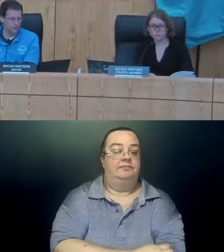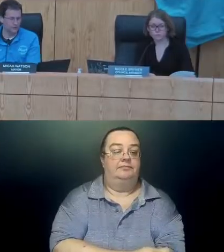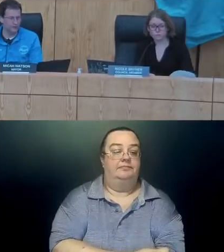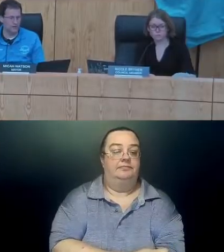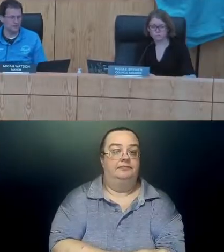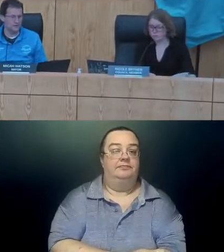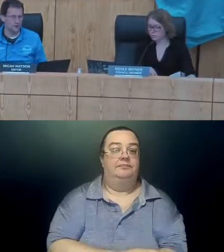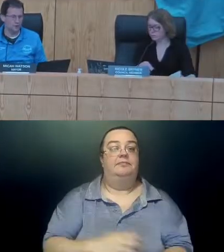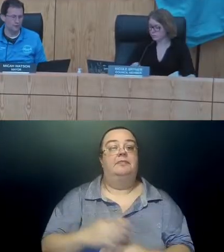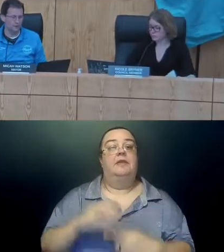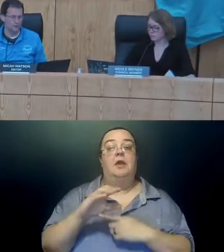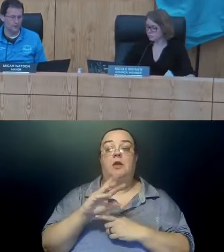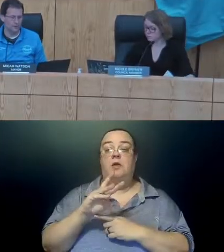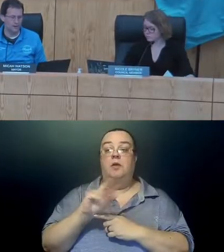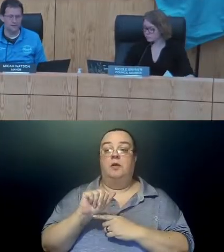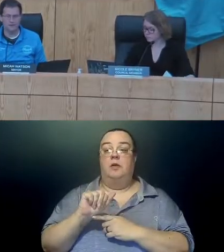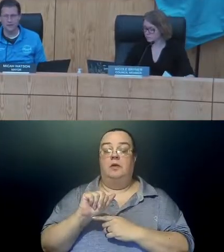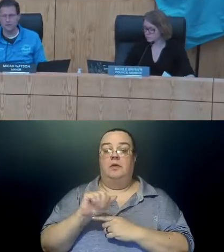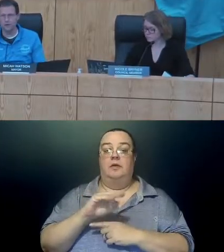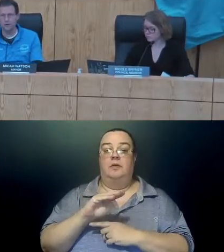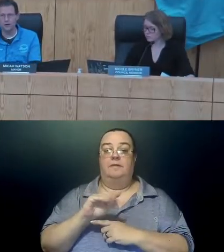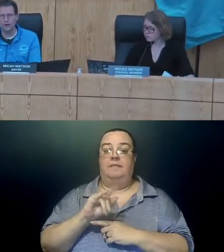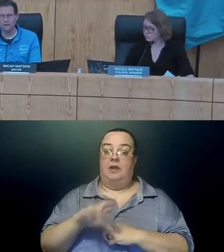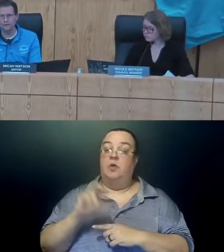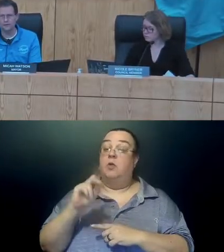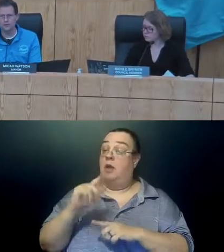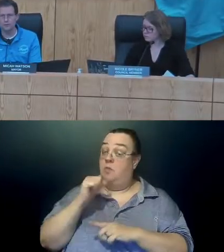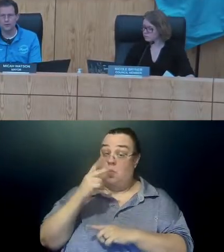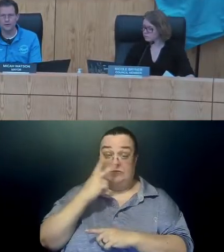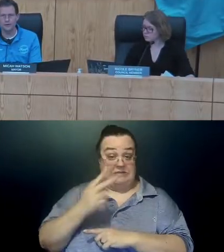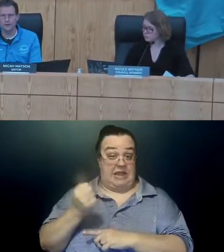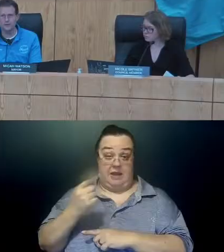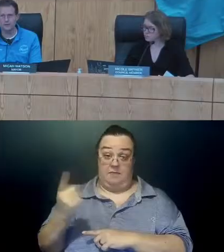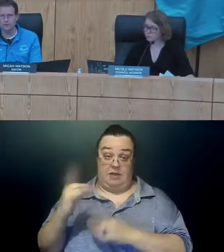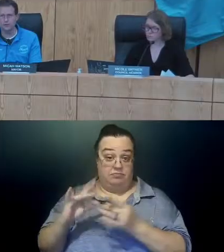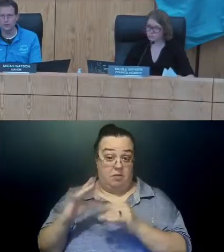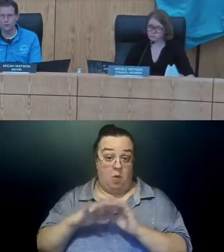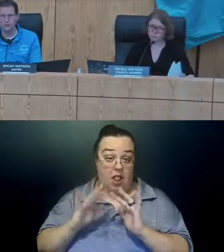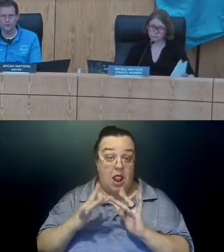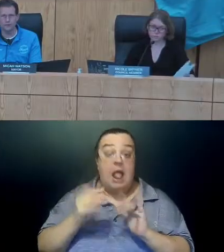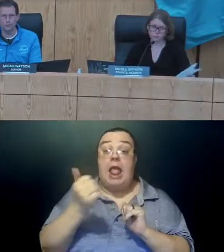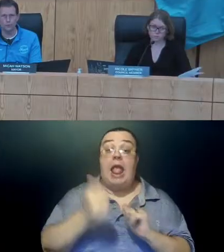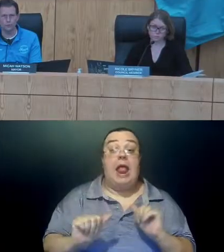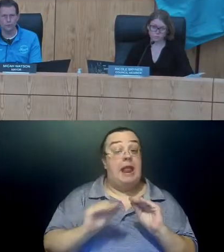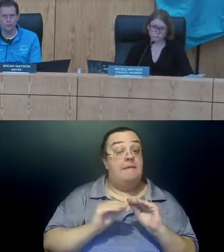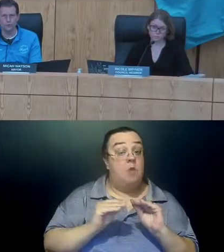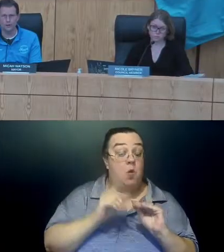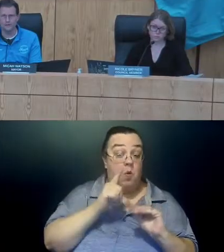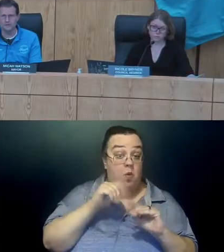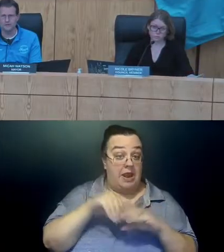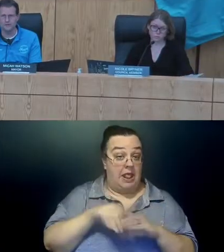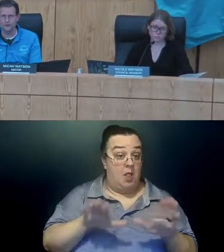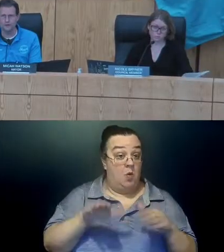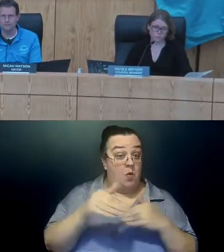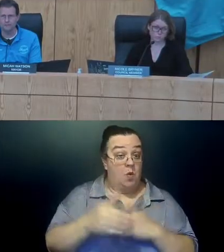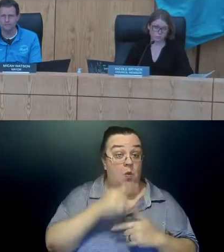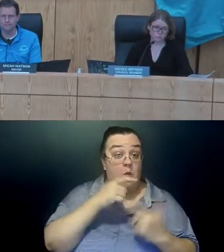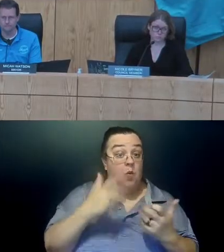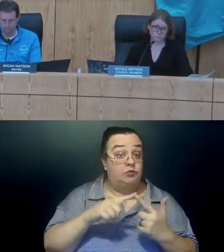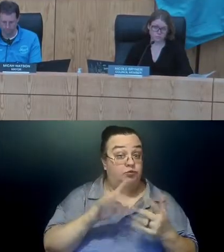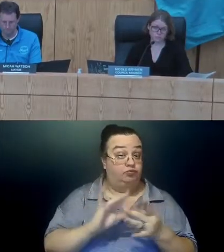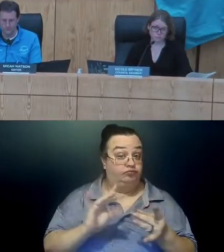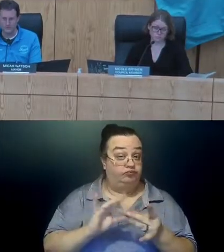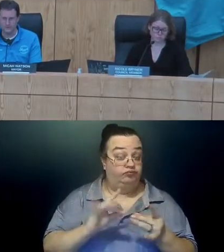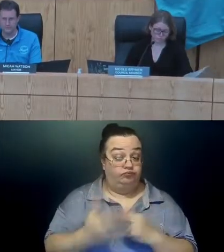I don't see, not seeing anybody online. Is there anybody additional in the room who would like to testify?